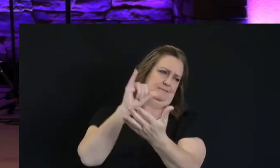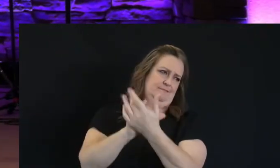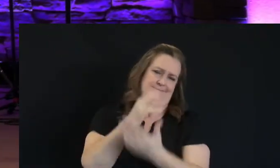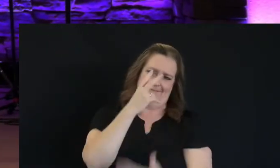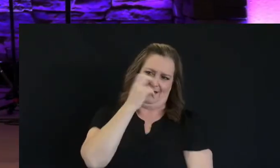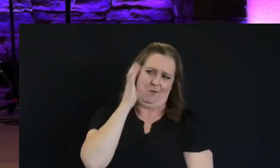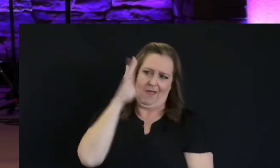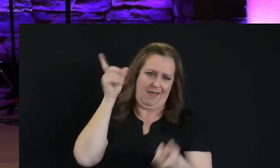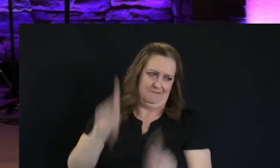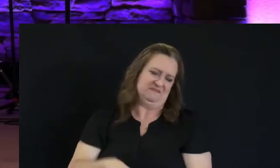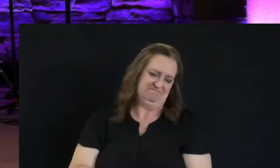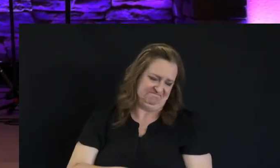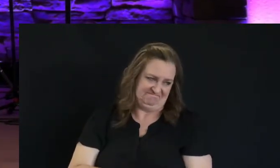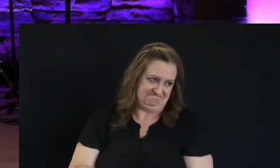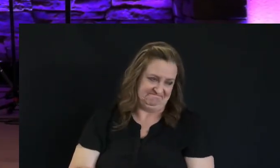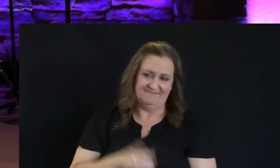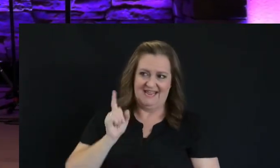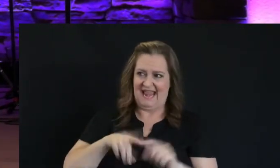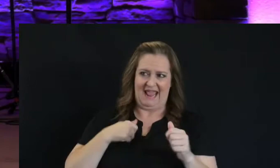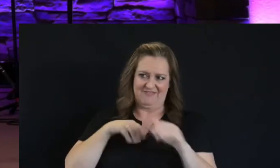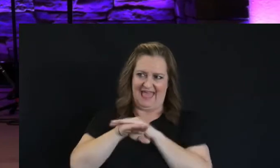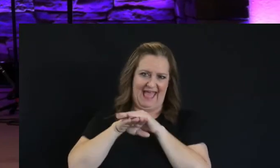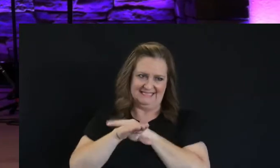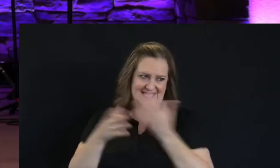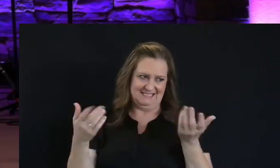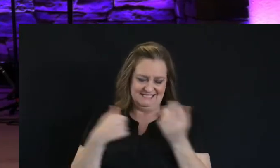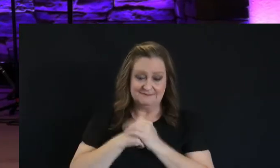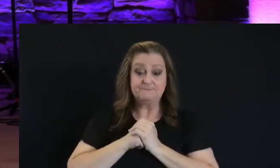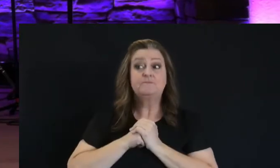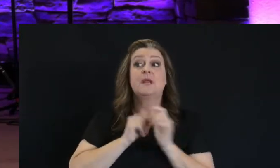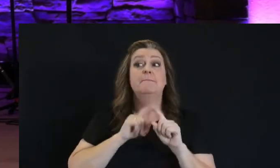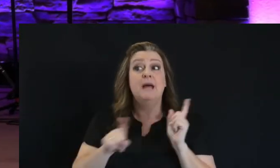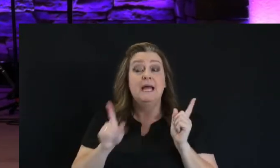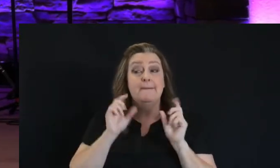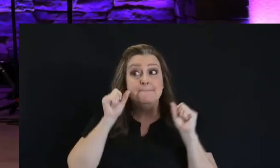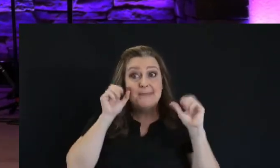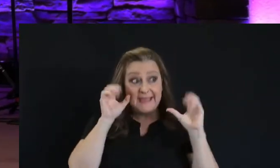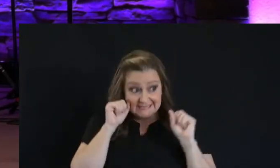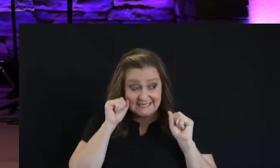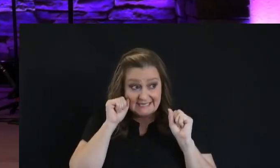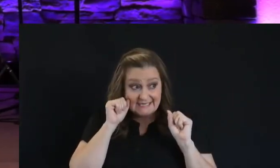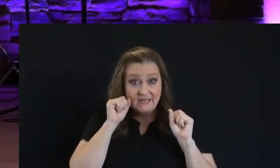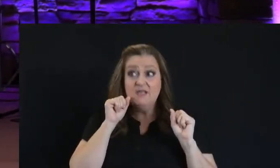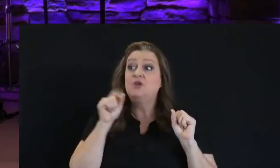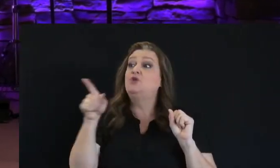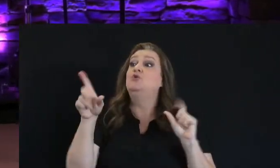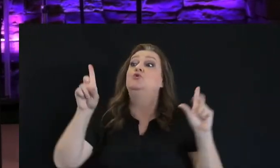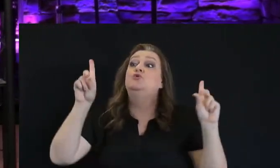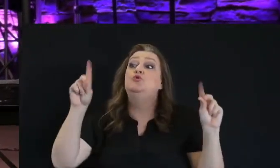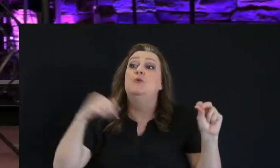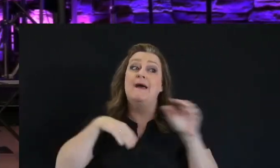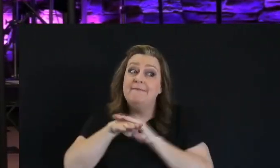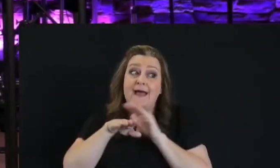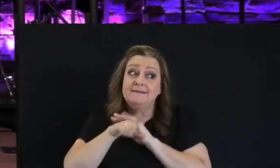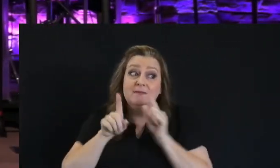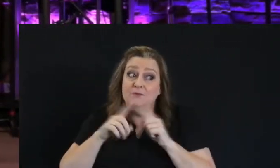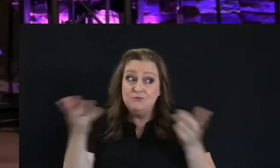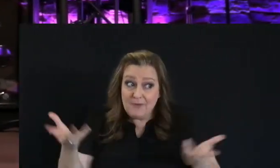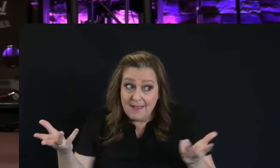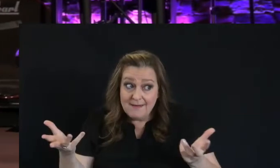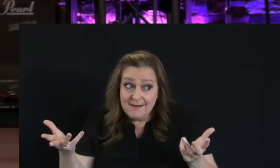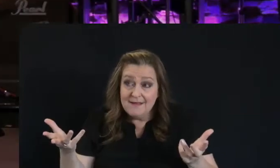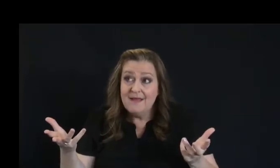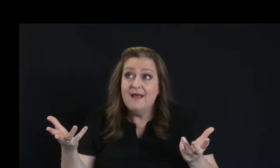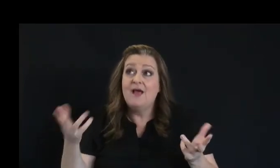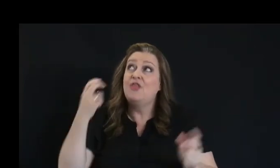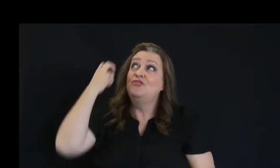for many of us. It just won't happen. We won't get that sort of access. But you want to know what's amazing? Guess what you do have access to?